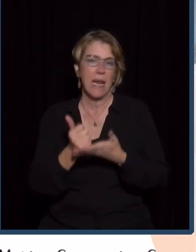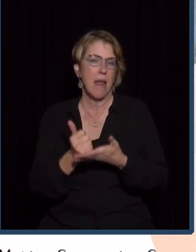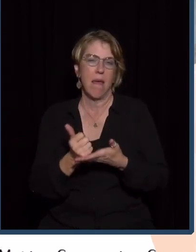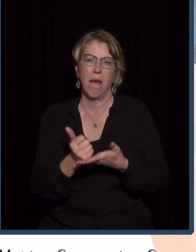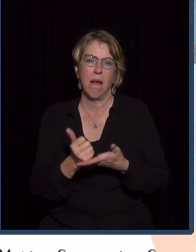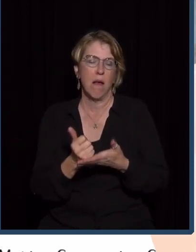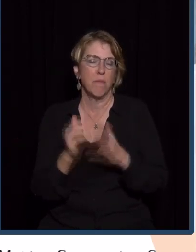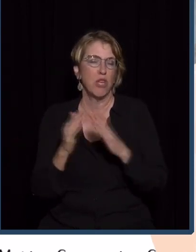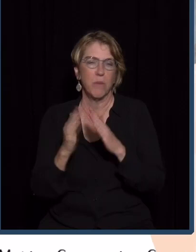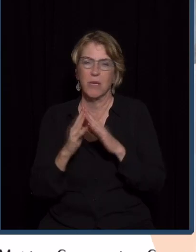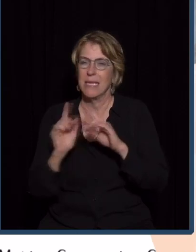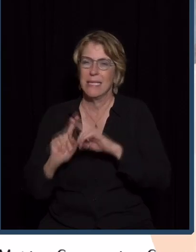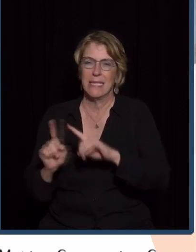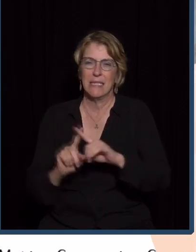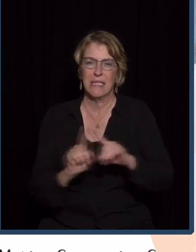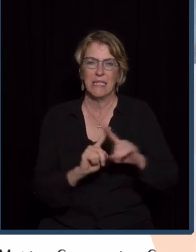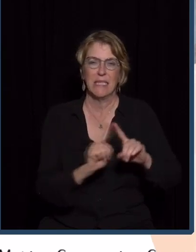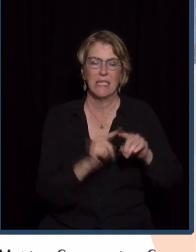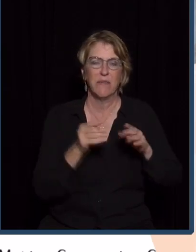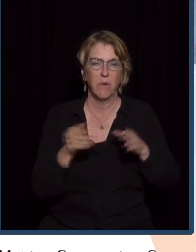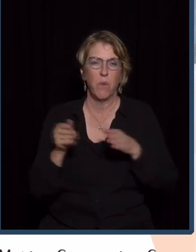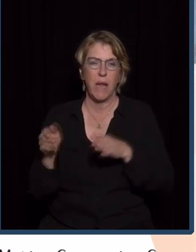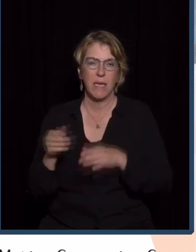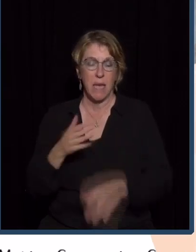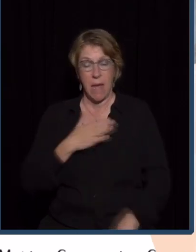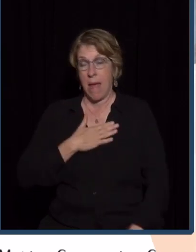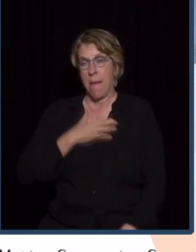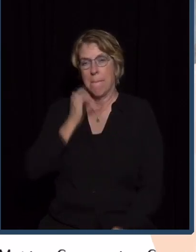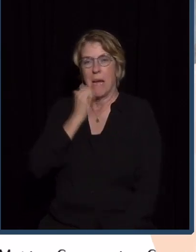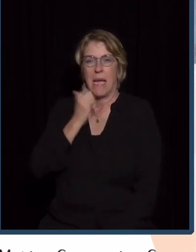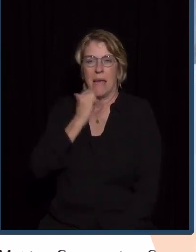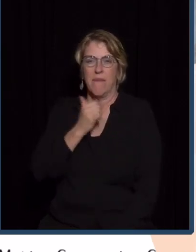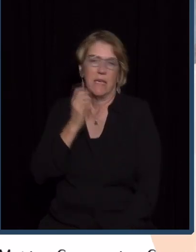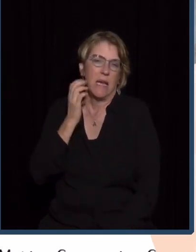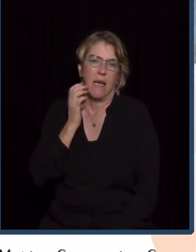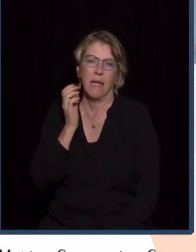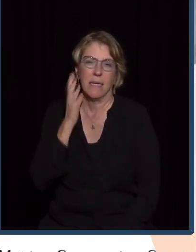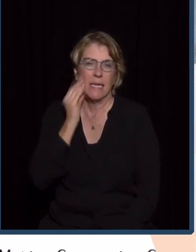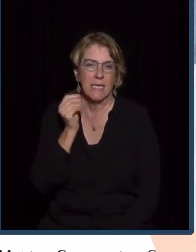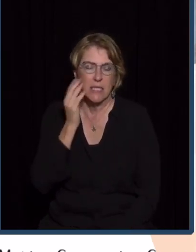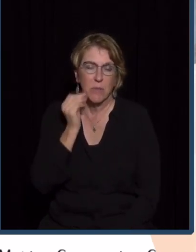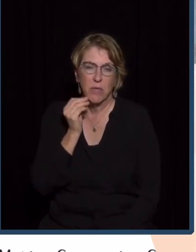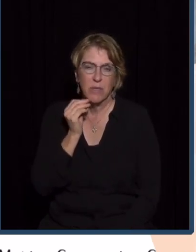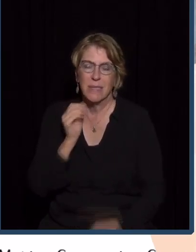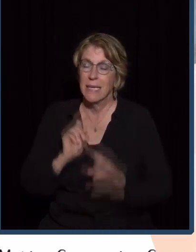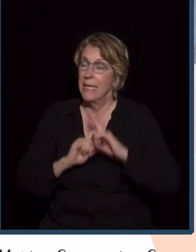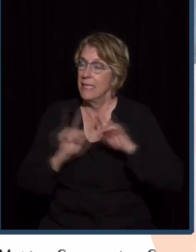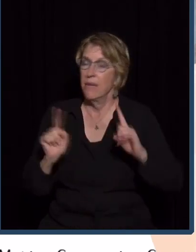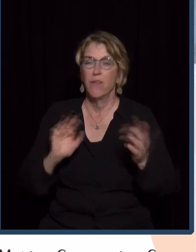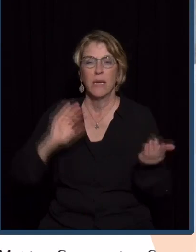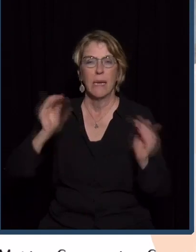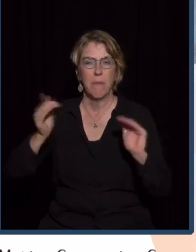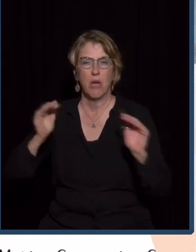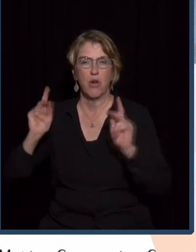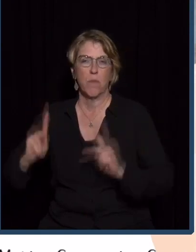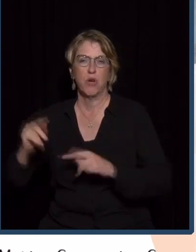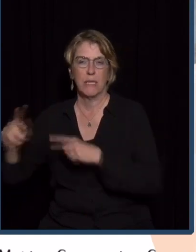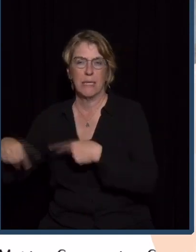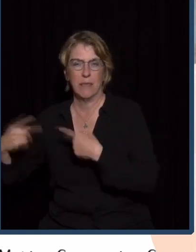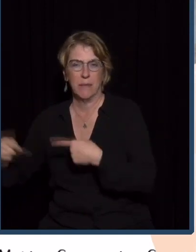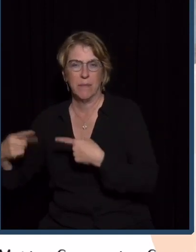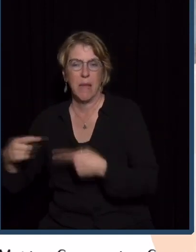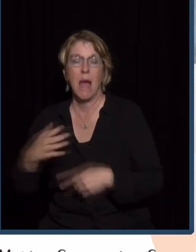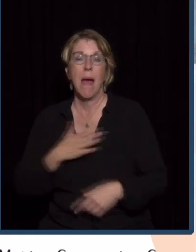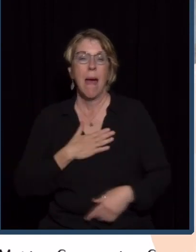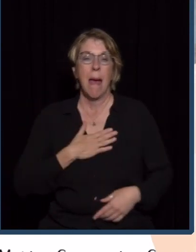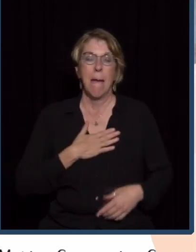everyday experiences might look different from a person who uses a wheelchair, or my healthcare experiences might differ